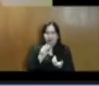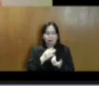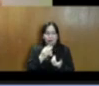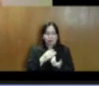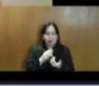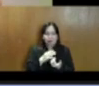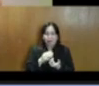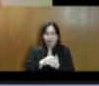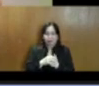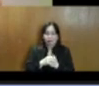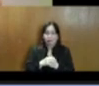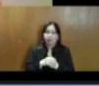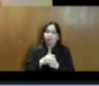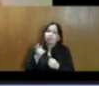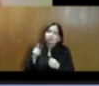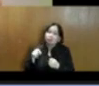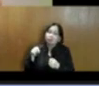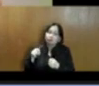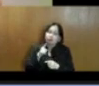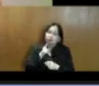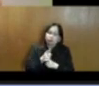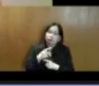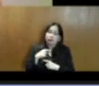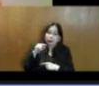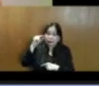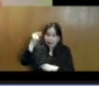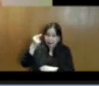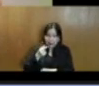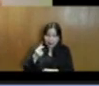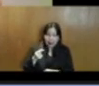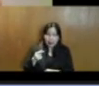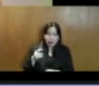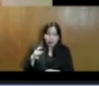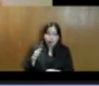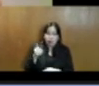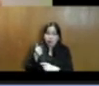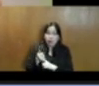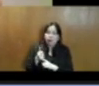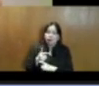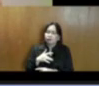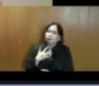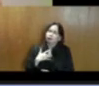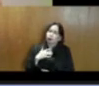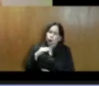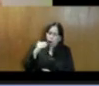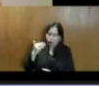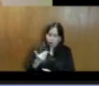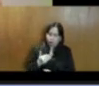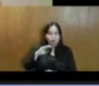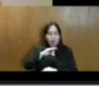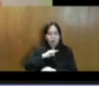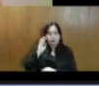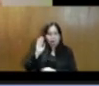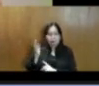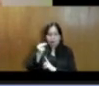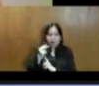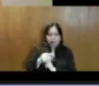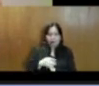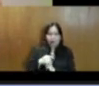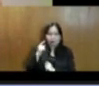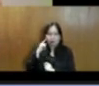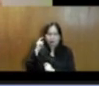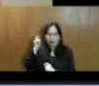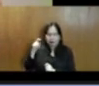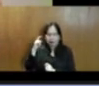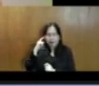your fingertips, and all you have to do is make sure that the guest actually feels very welcome in your facility. So we've got to